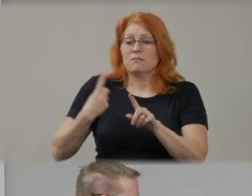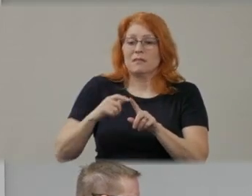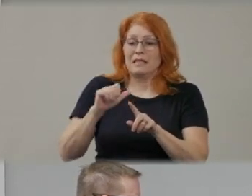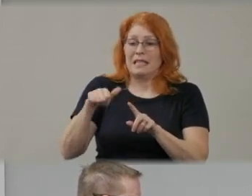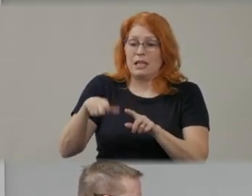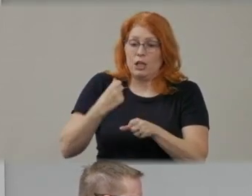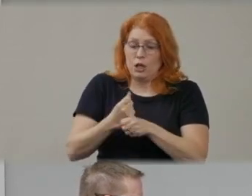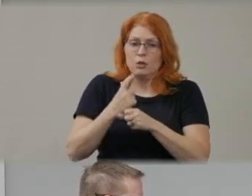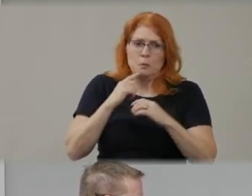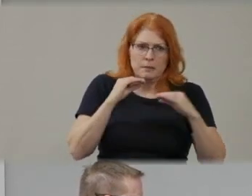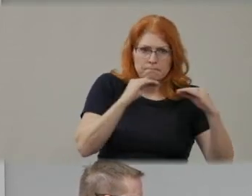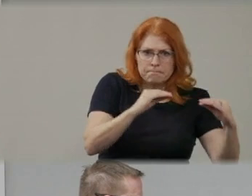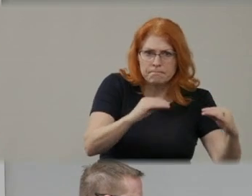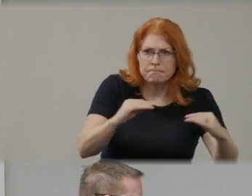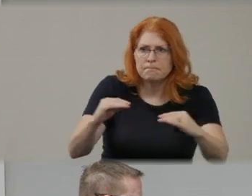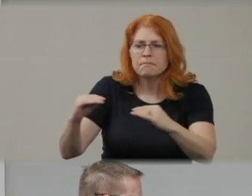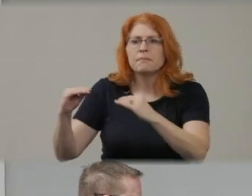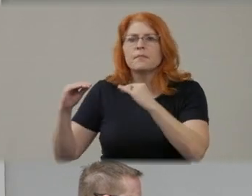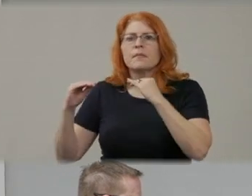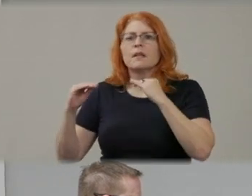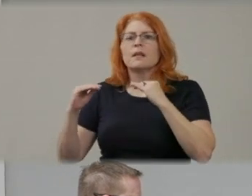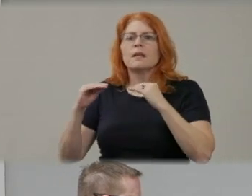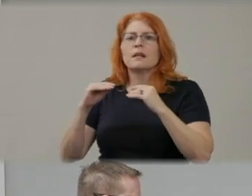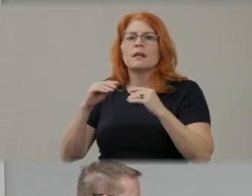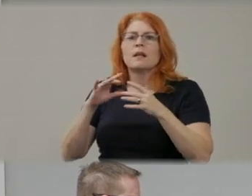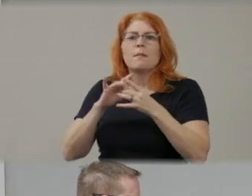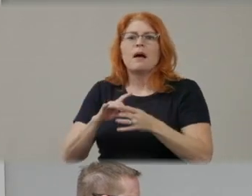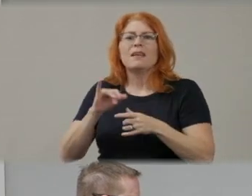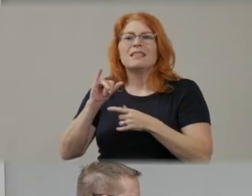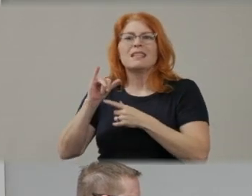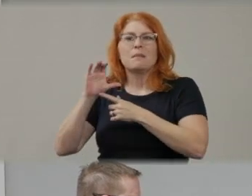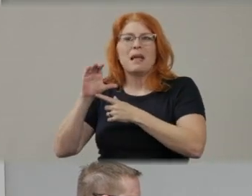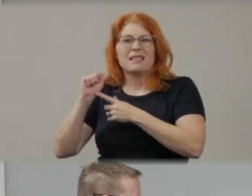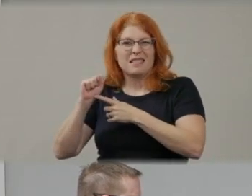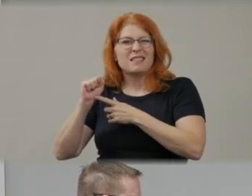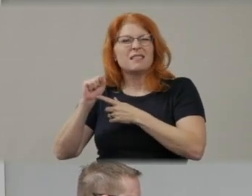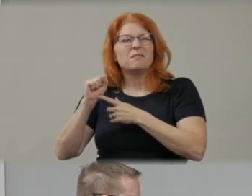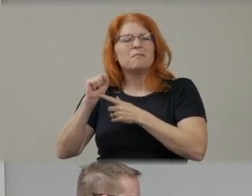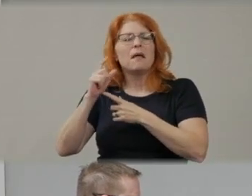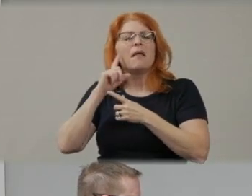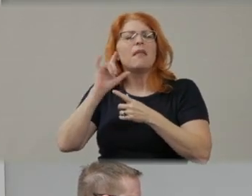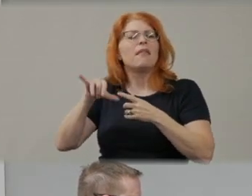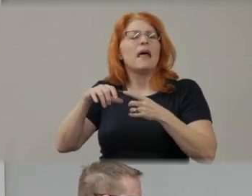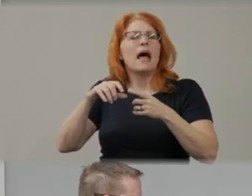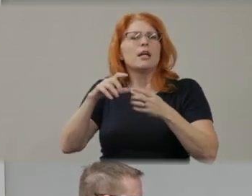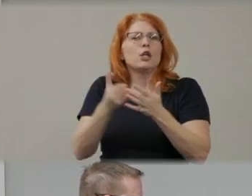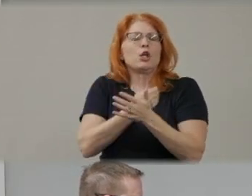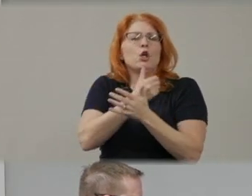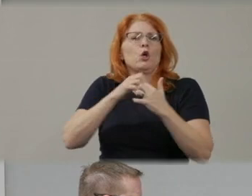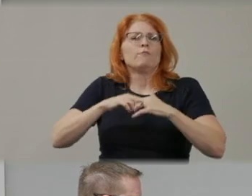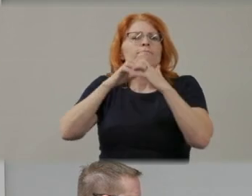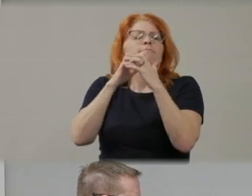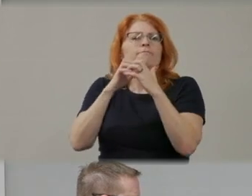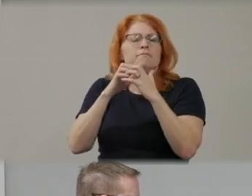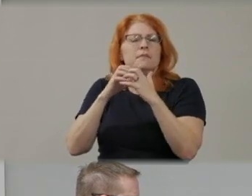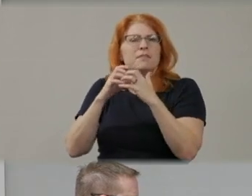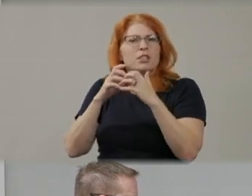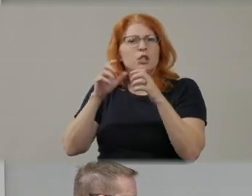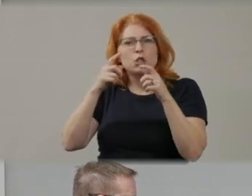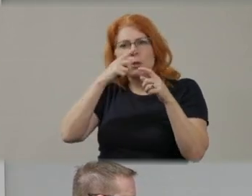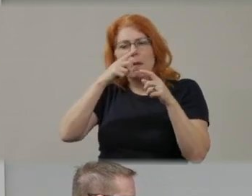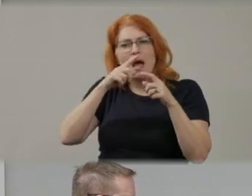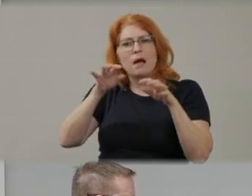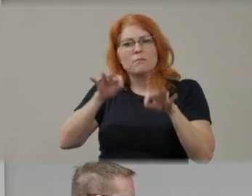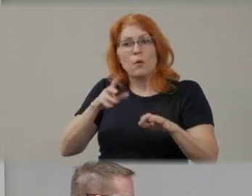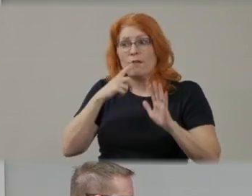been educating our nursing homes on Incident Command System. Talk a little bit about that initiative and why, we've got